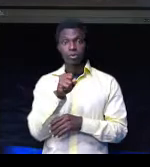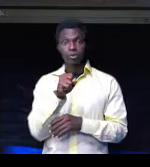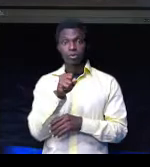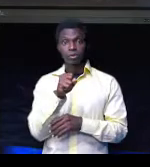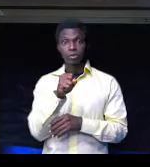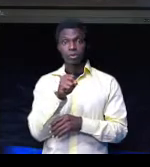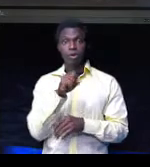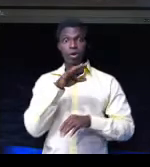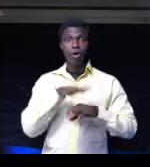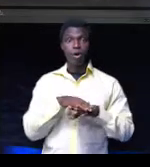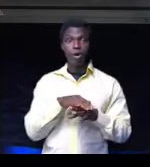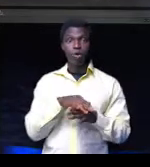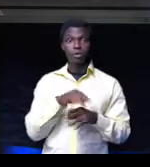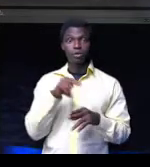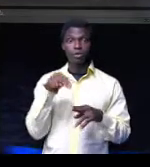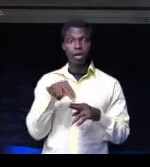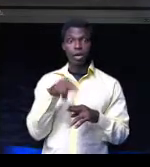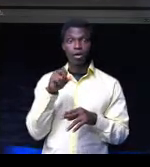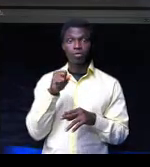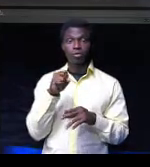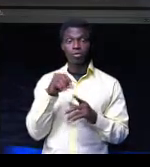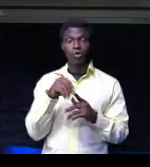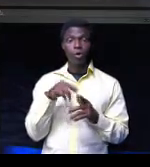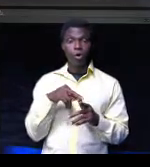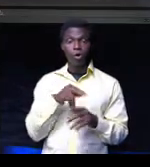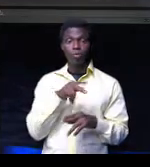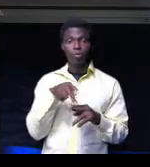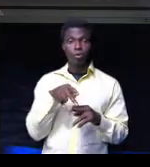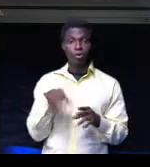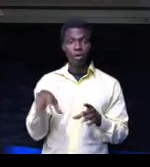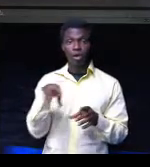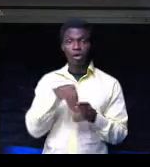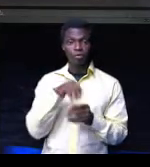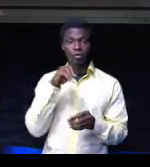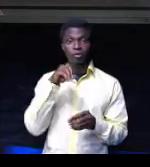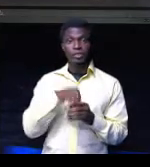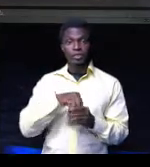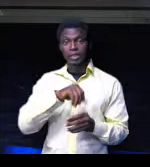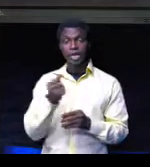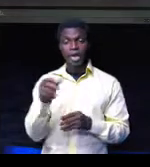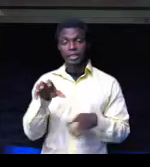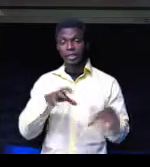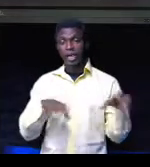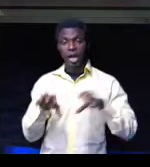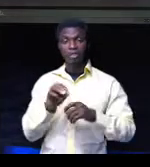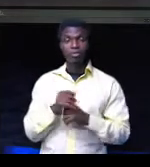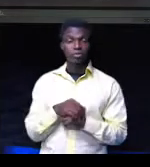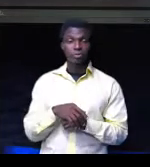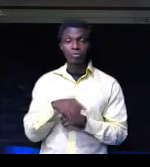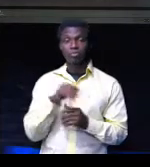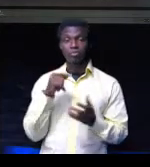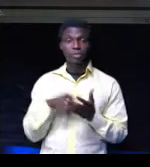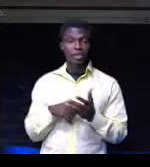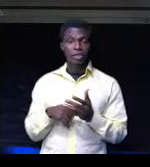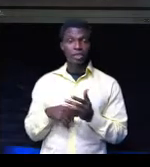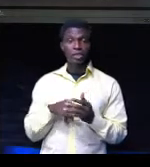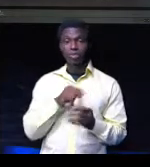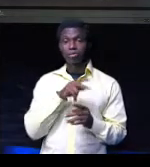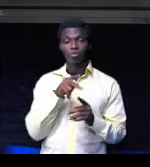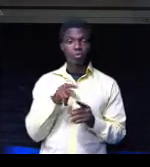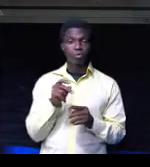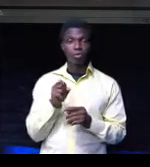emphasis. To put stress on nouns or pronouns involved in any action. These pronouns,